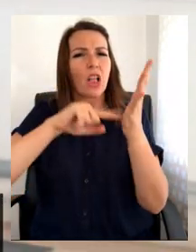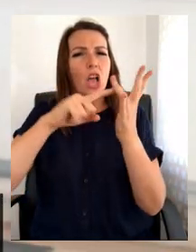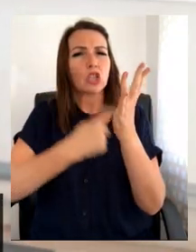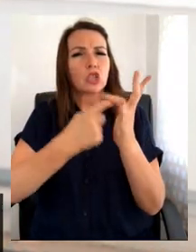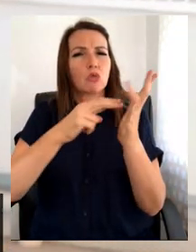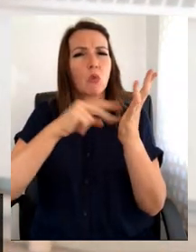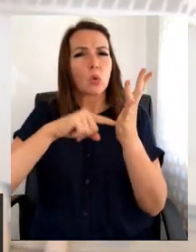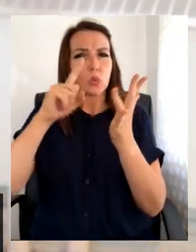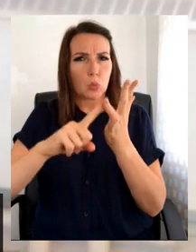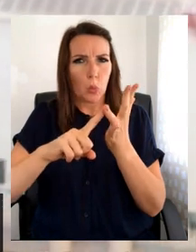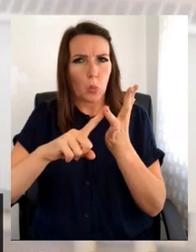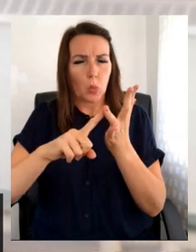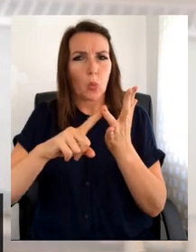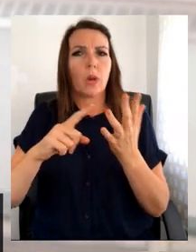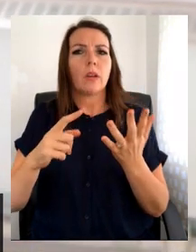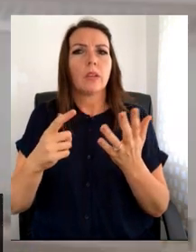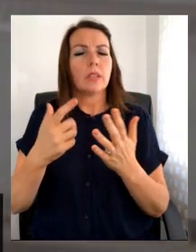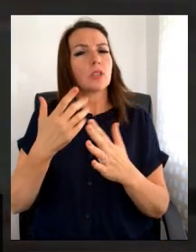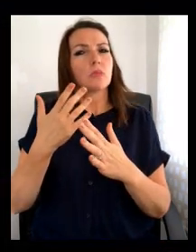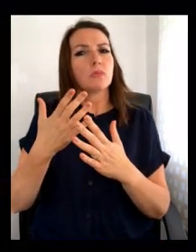were in residence with the festival